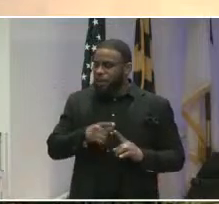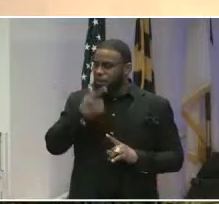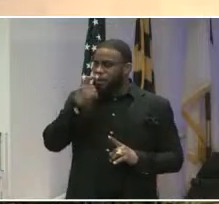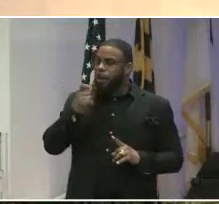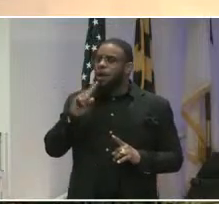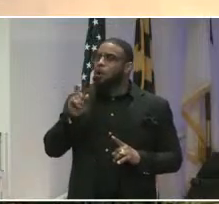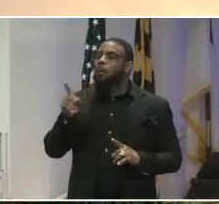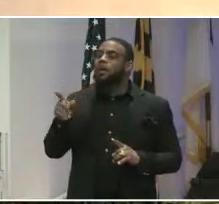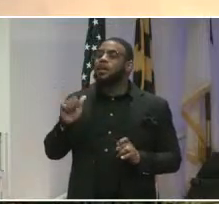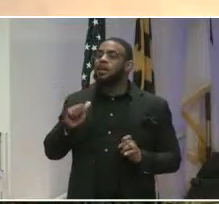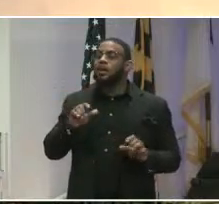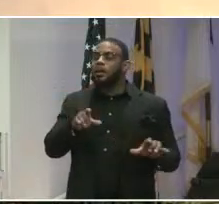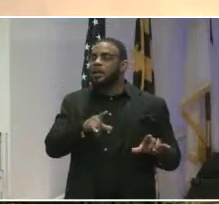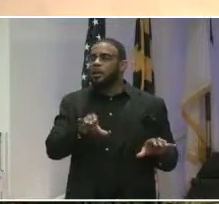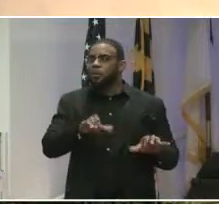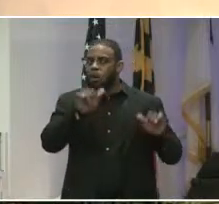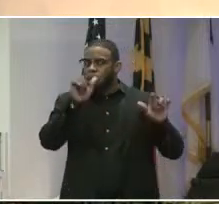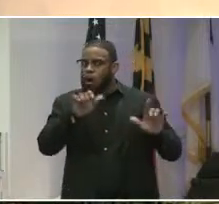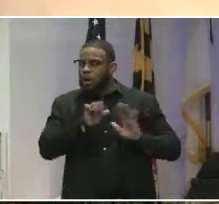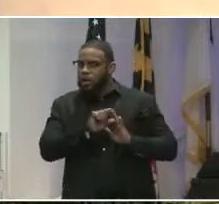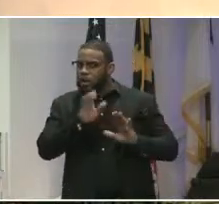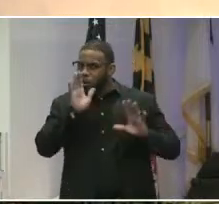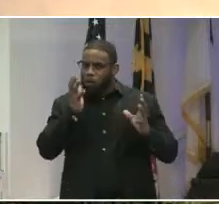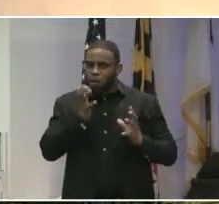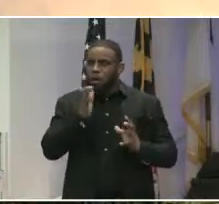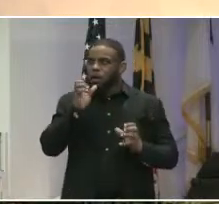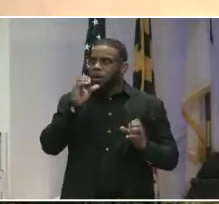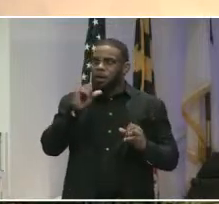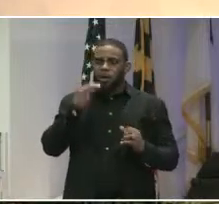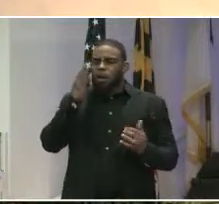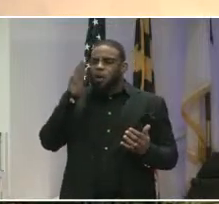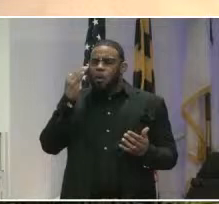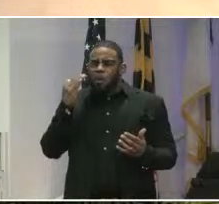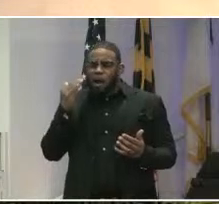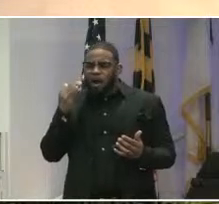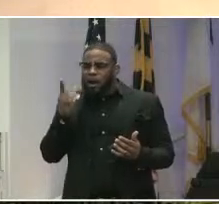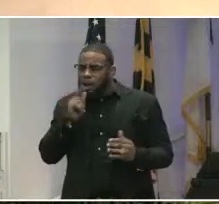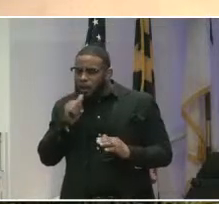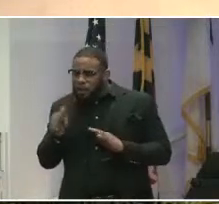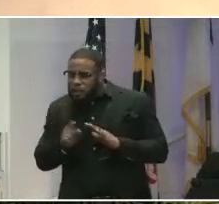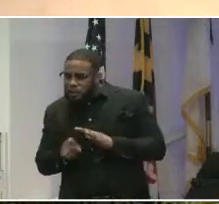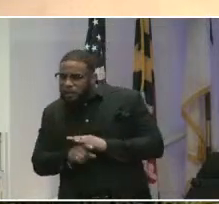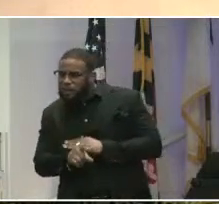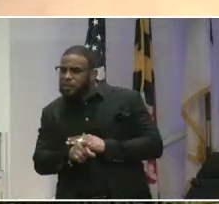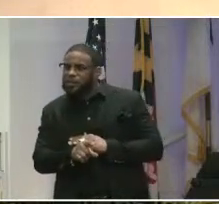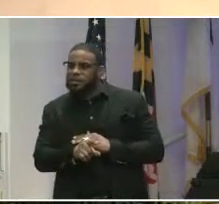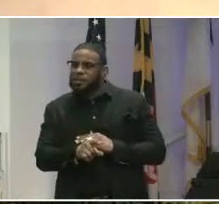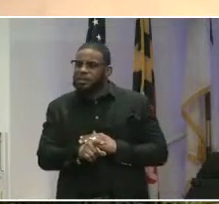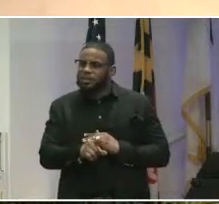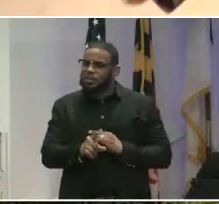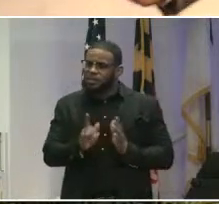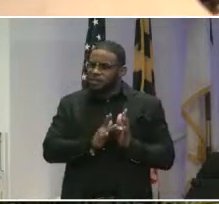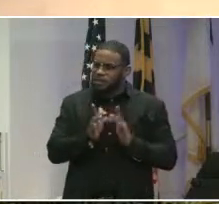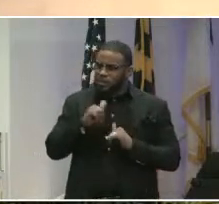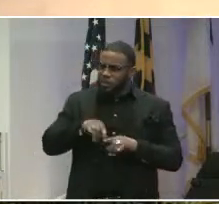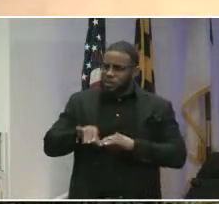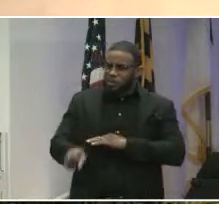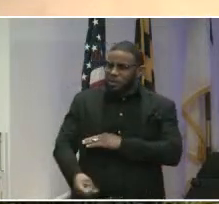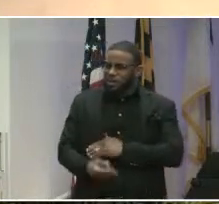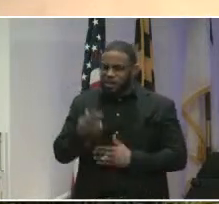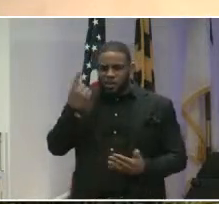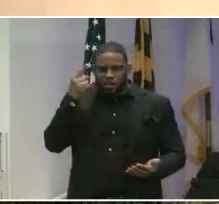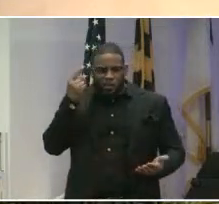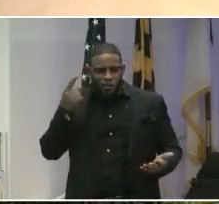because only he could perform the signs, the wonders and miracles. So why did he creep to Jesus at night?